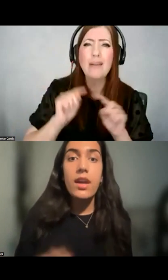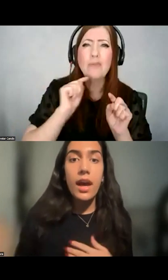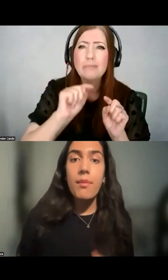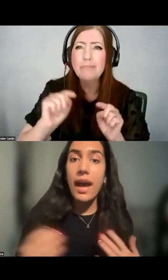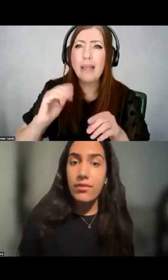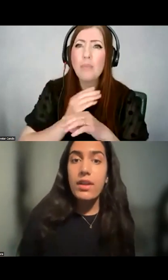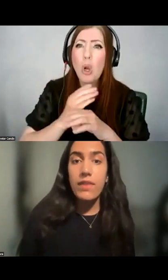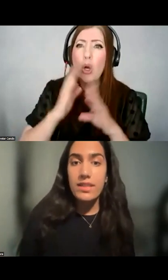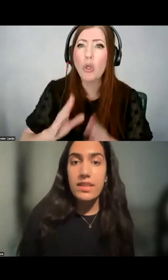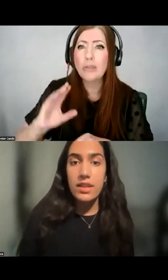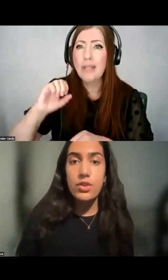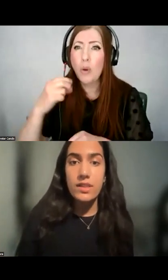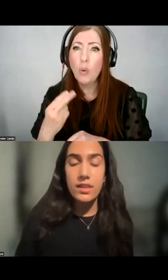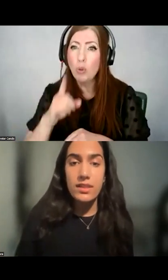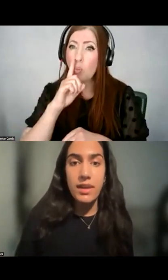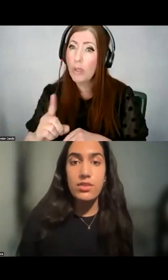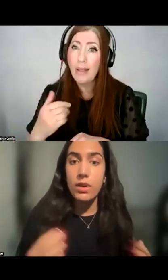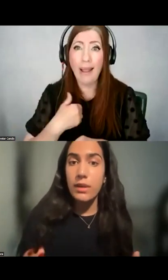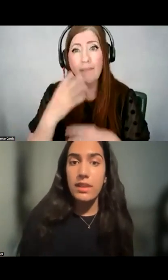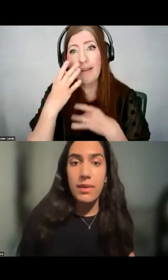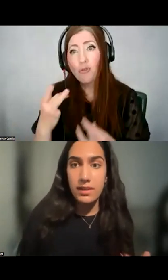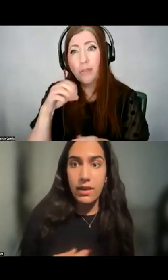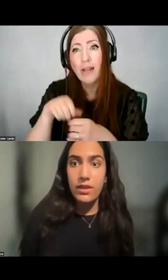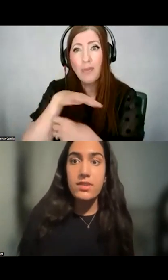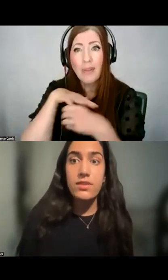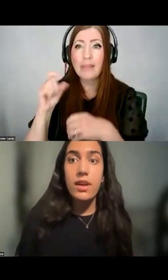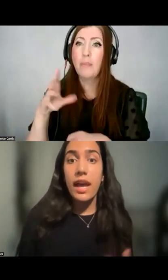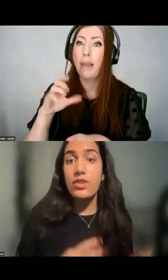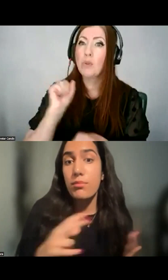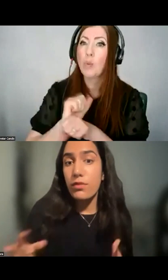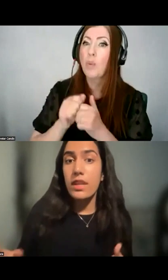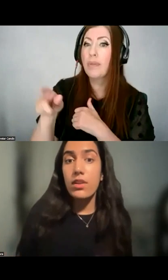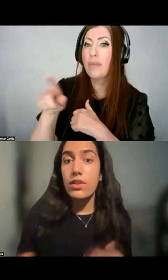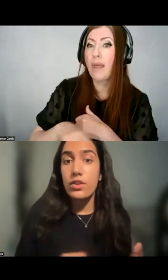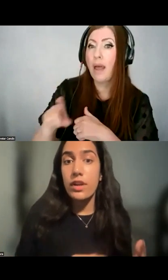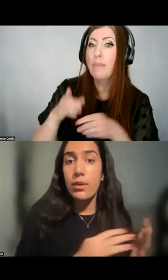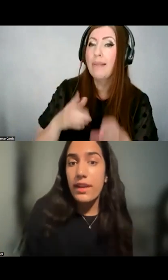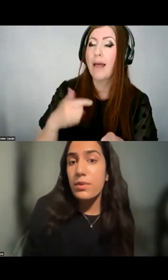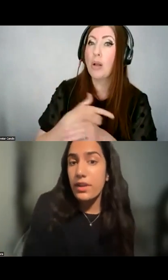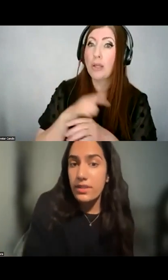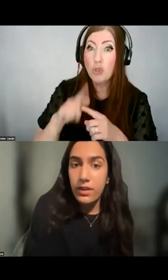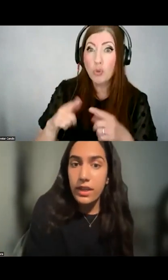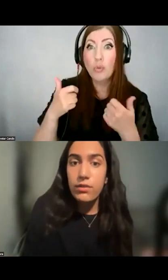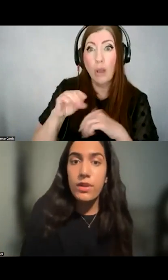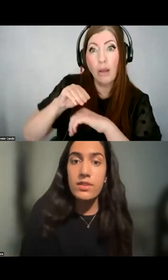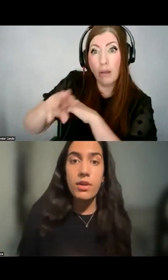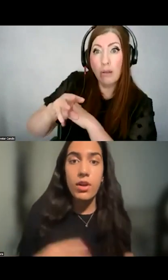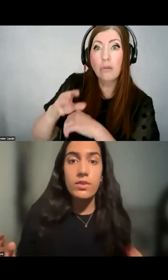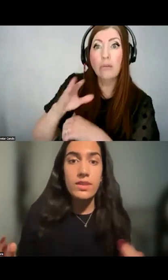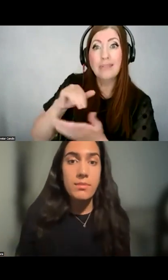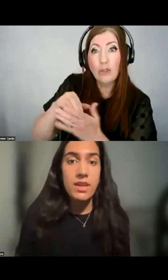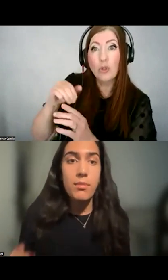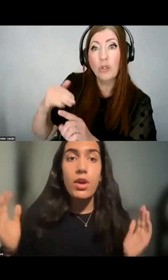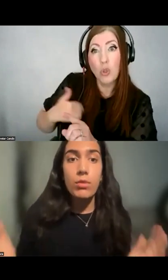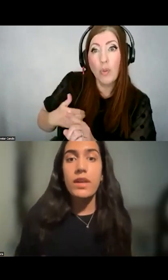that have vested interests in this space. So working with them has allowed us to actually move the needle on ensuring that, yes, we are centering youth voices, but also at